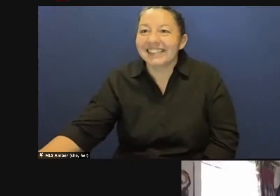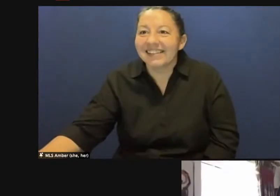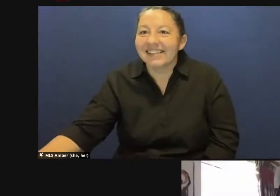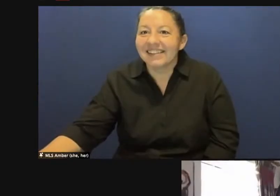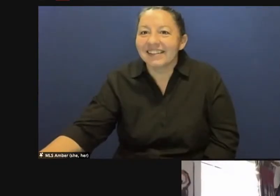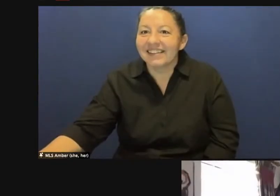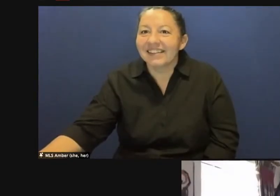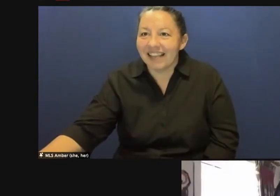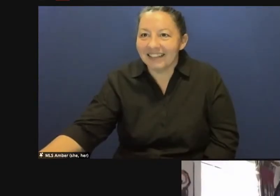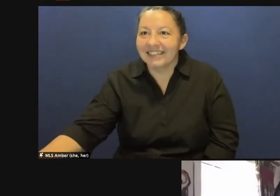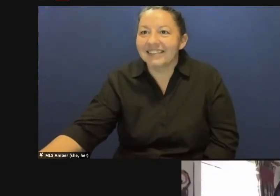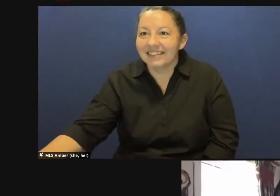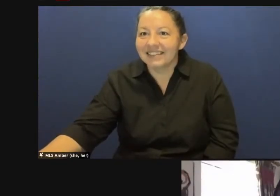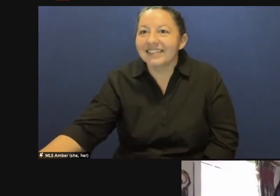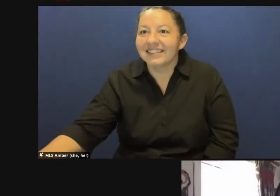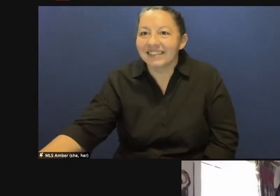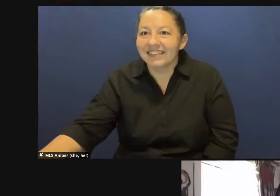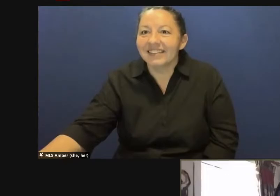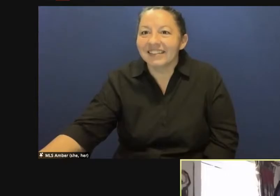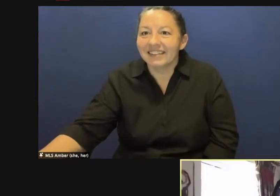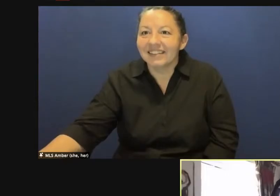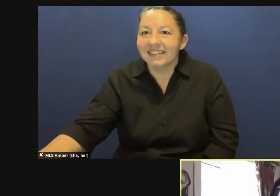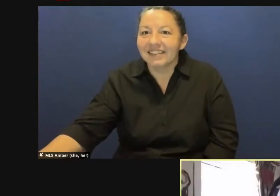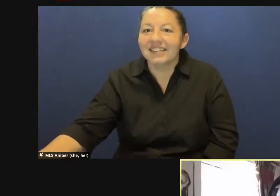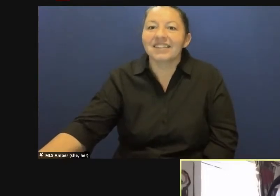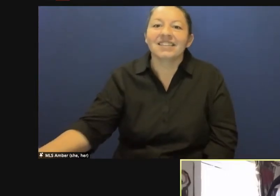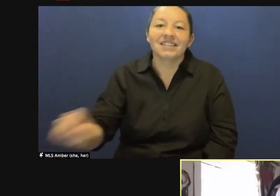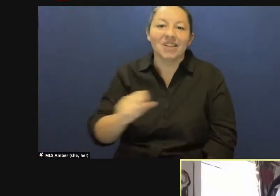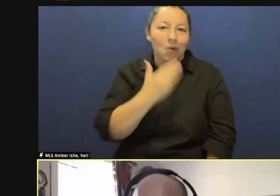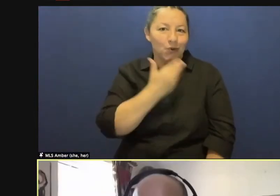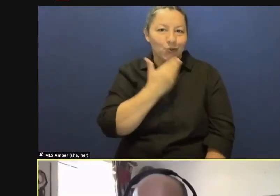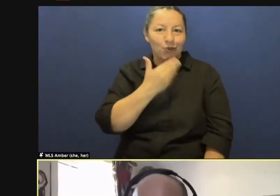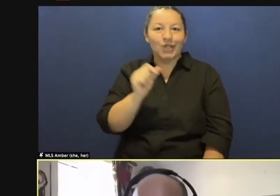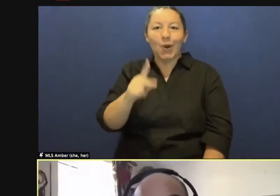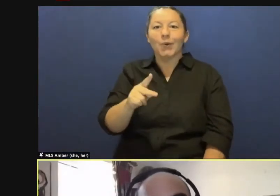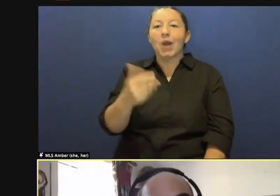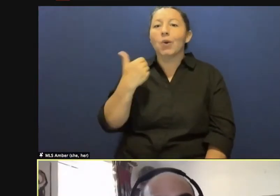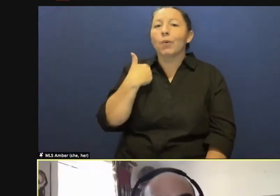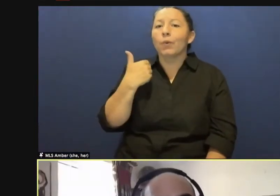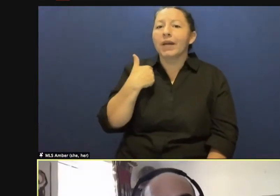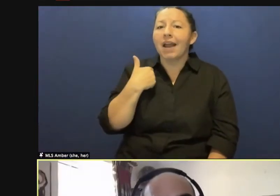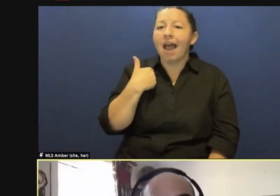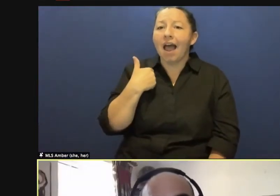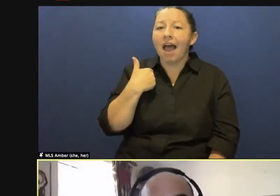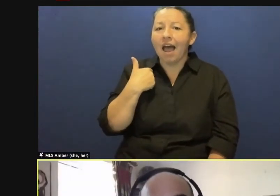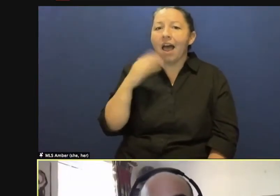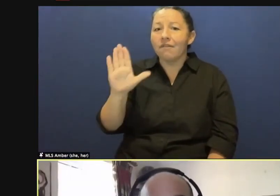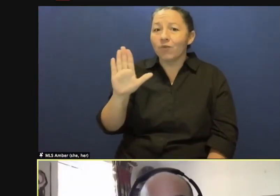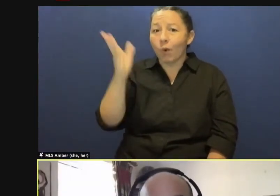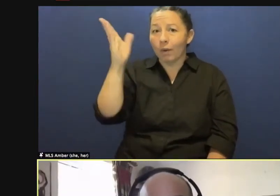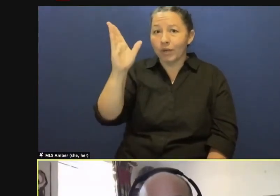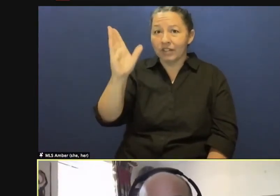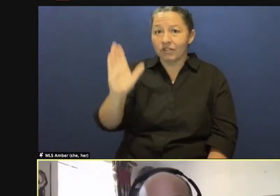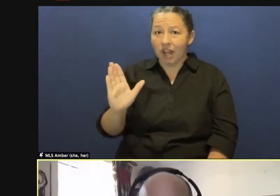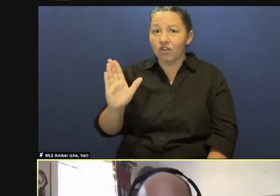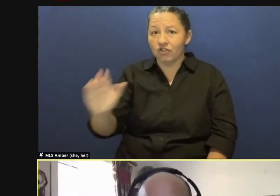I am, yes. Good. So we have your presentation. Do you